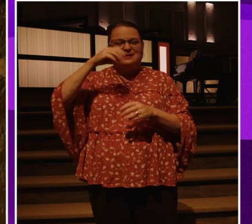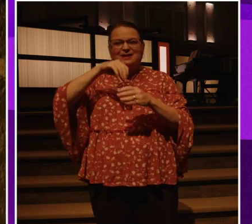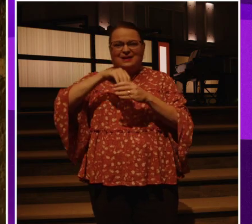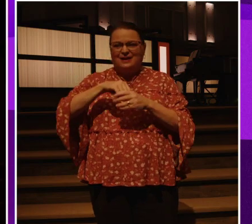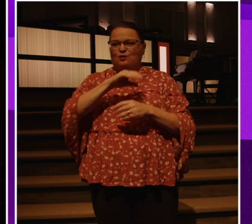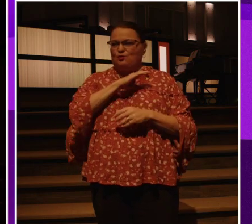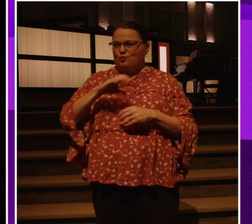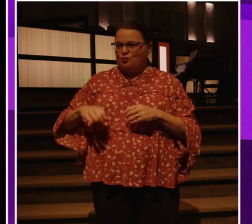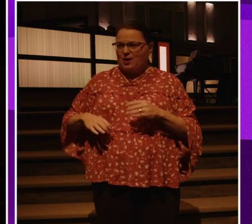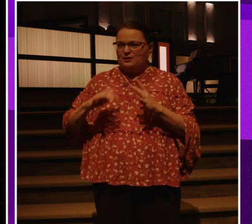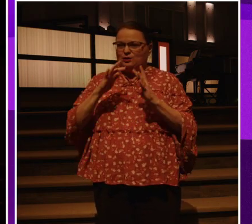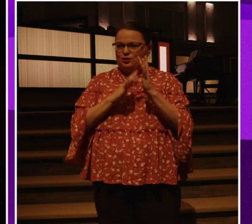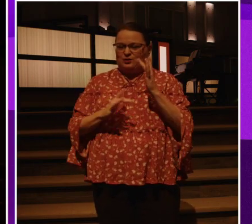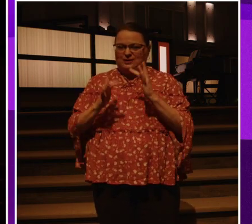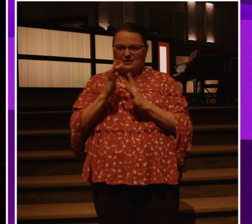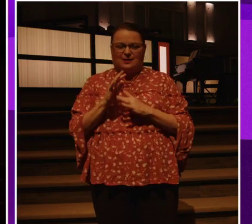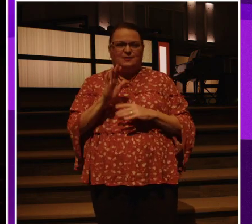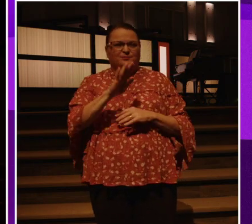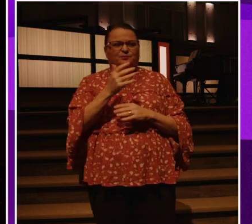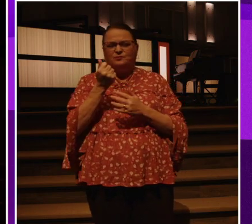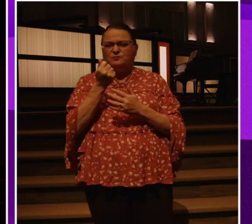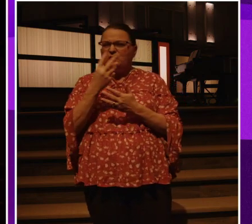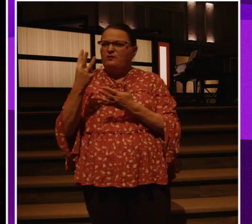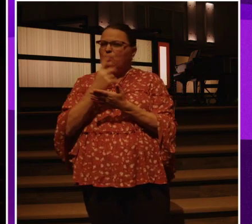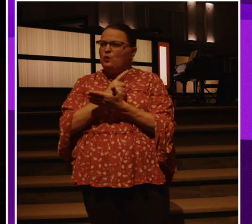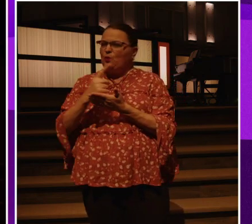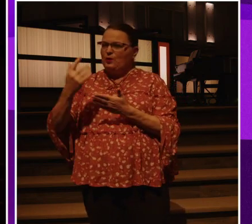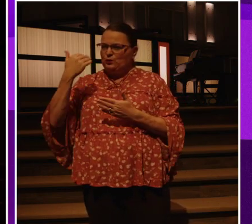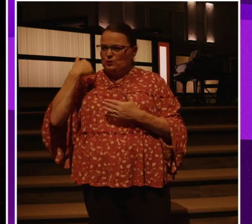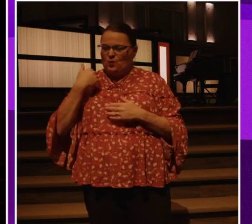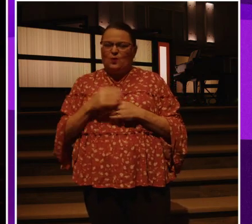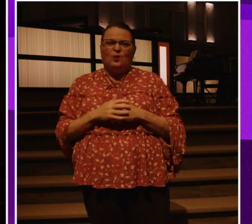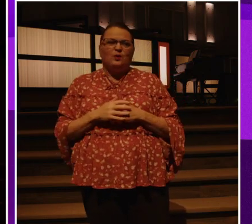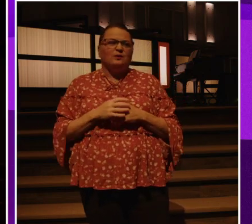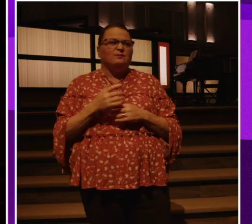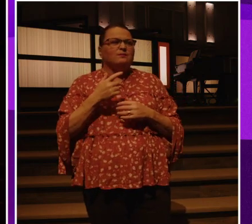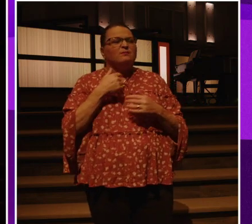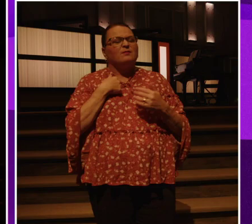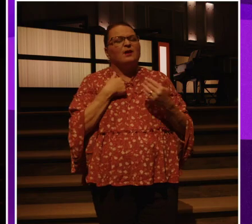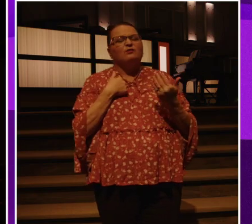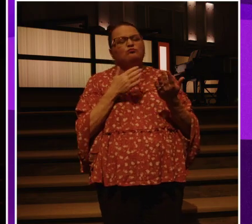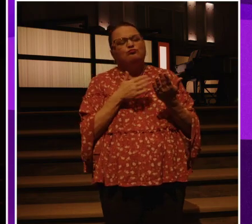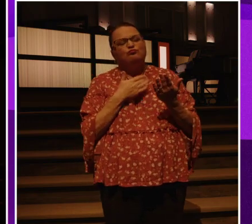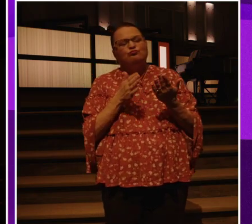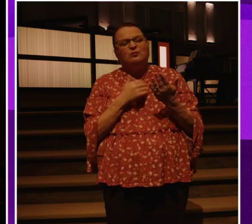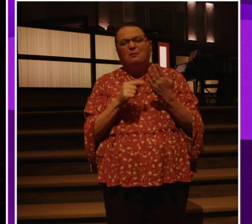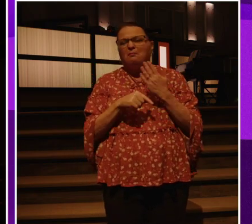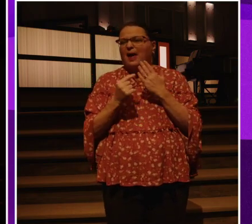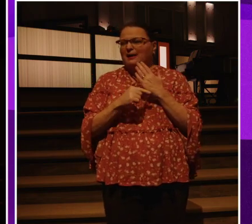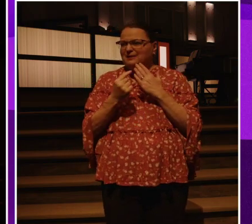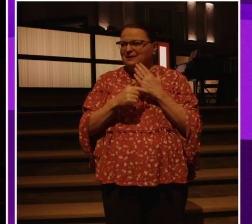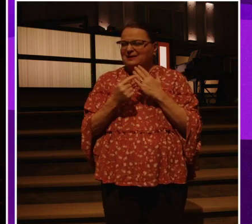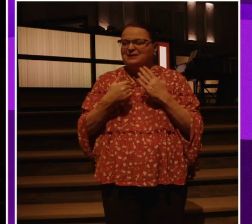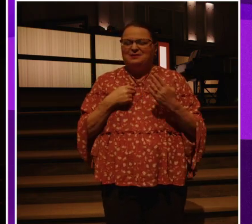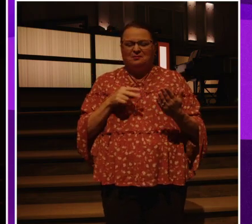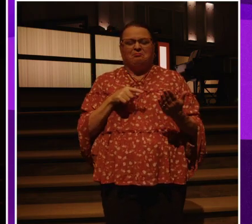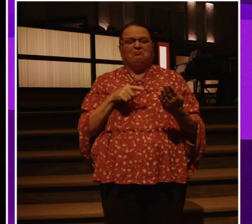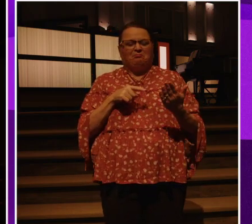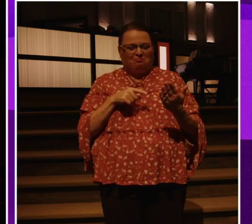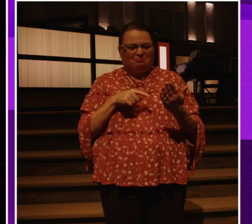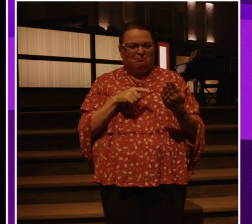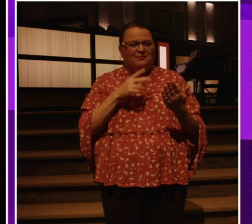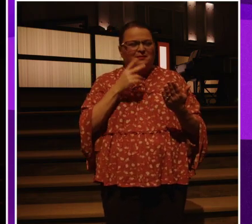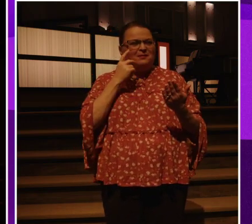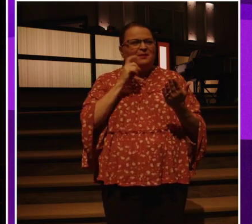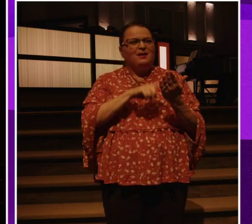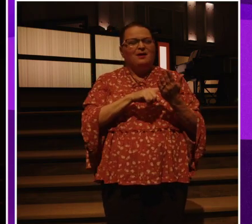Jesus. A few weeks ago, while looking through a secular magazine, there was an interesting article